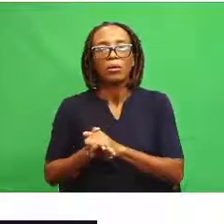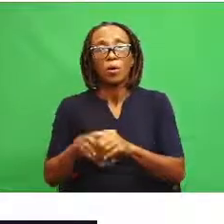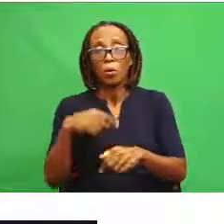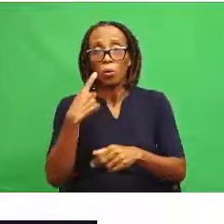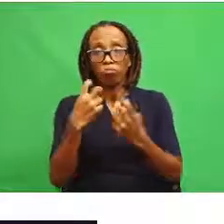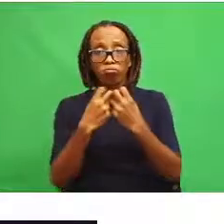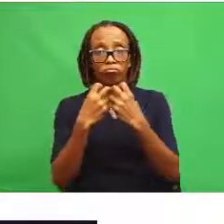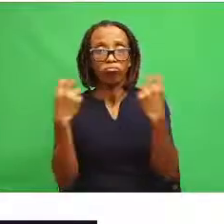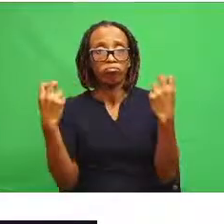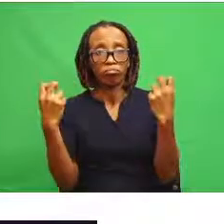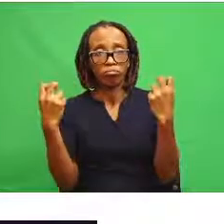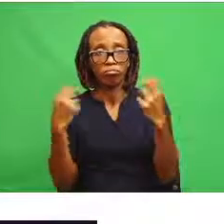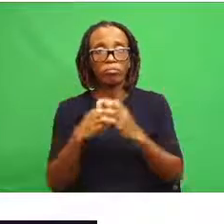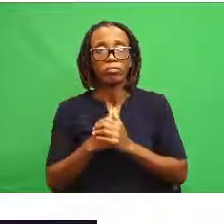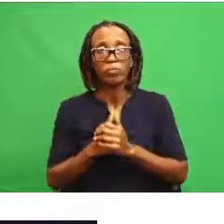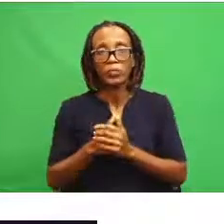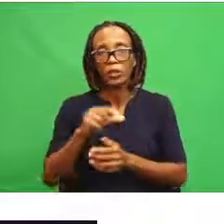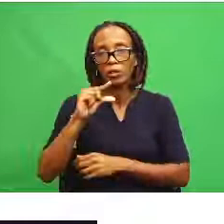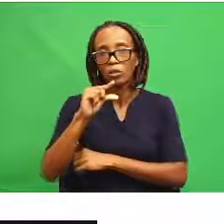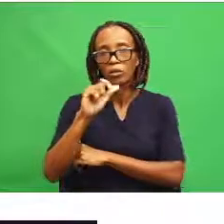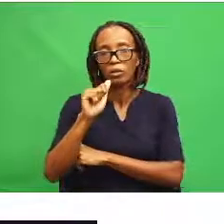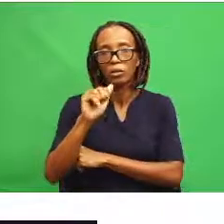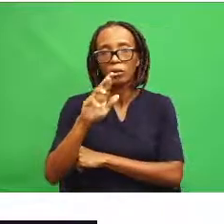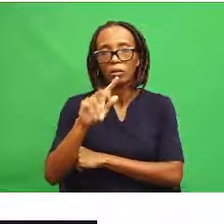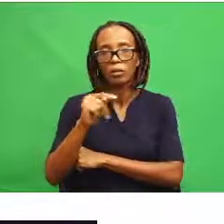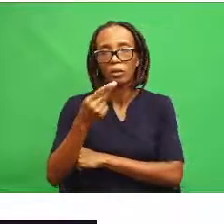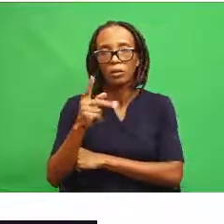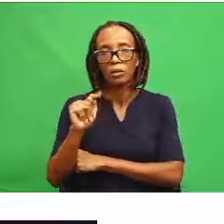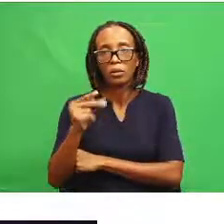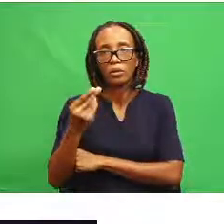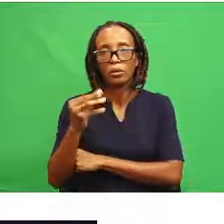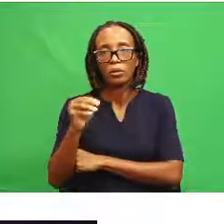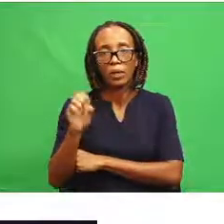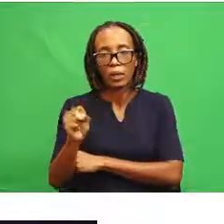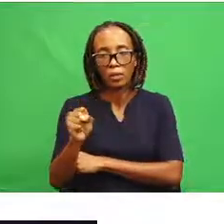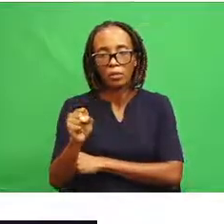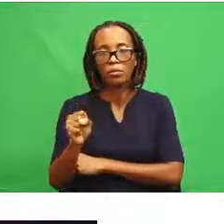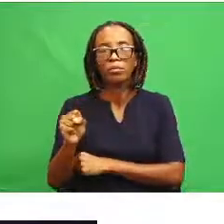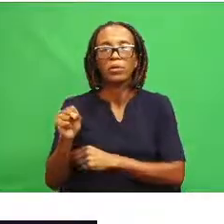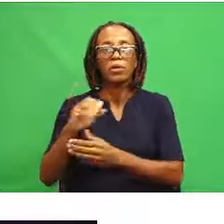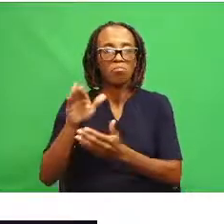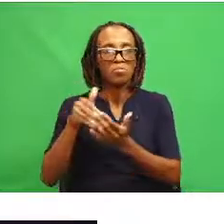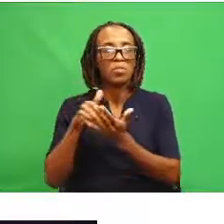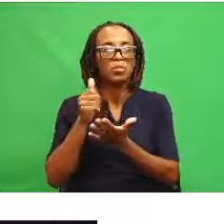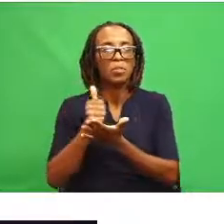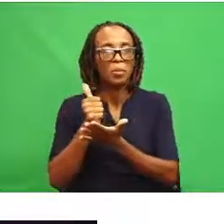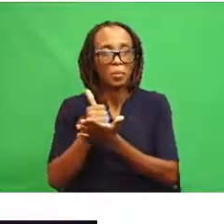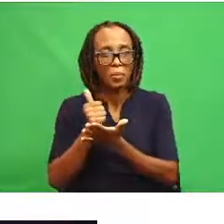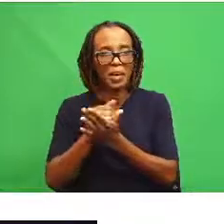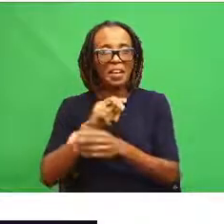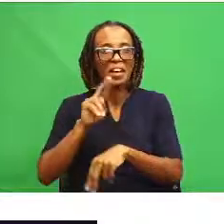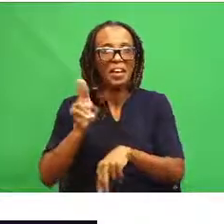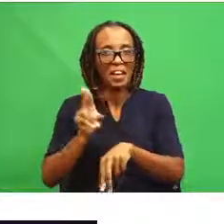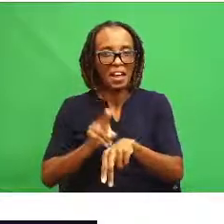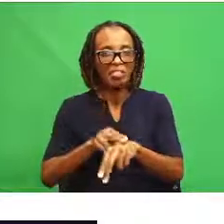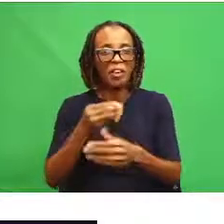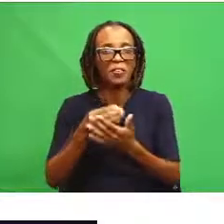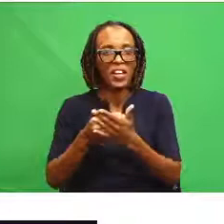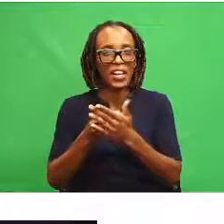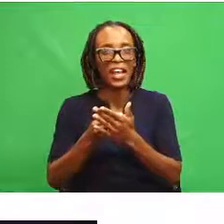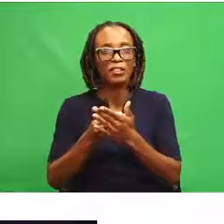panel of presenters, Mr. Gar Thomas, facilitator of the Central Bank's National Financial Literacy